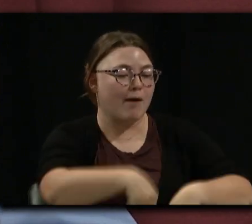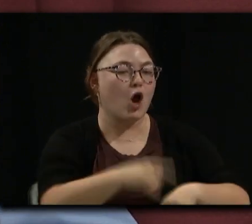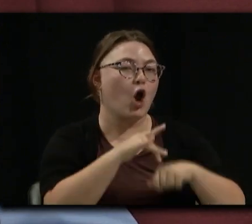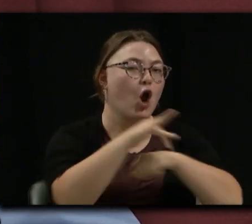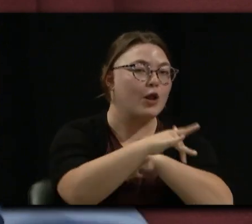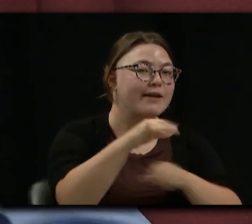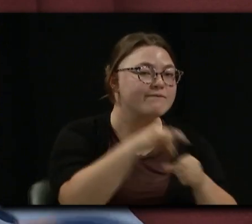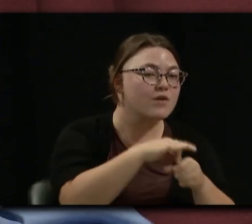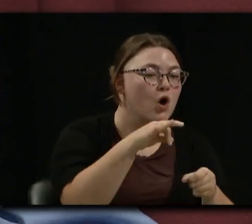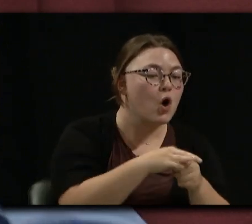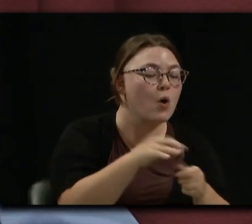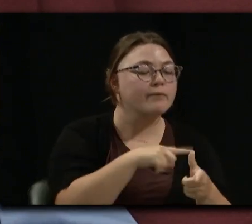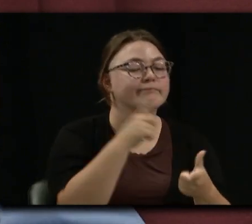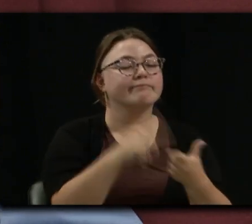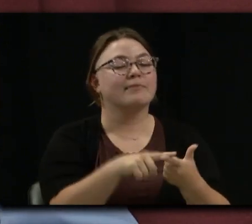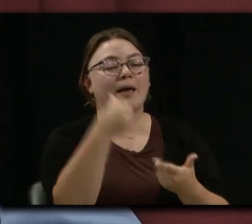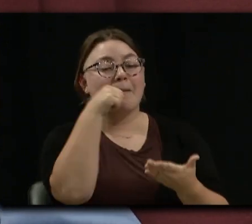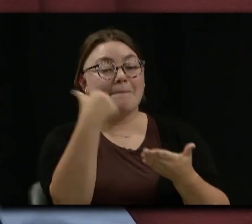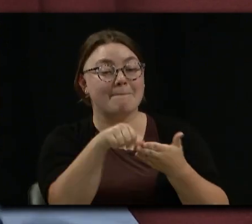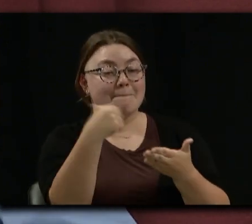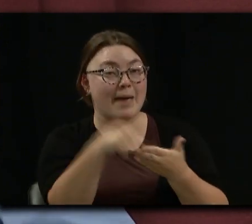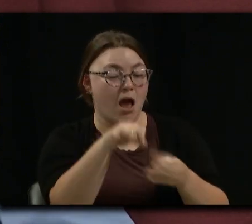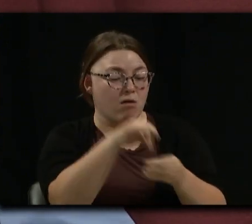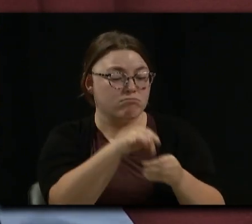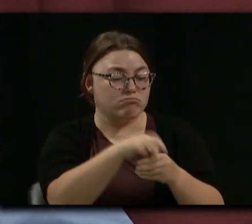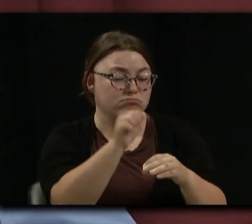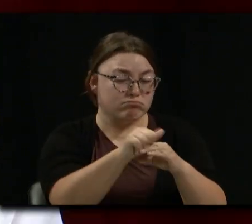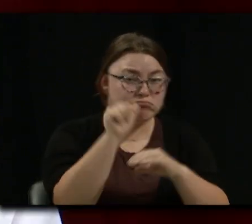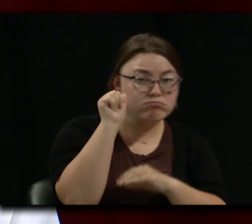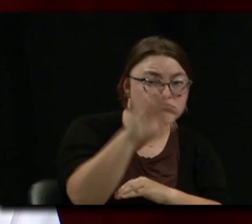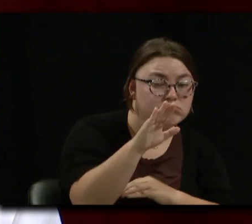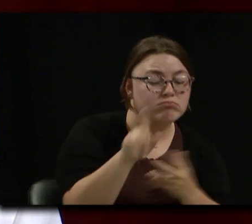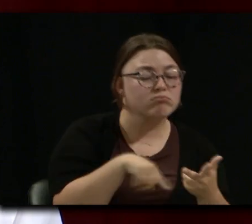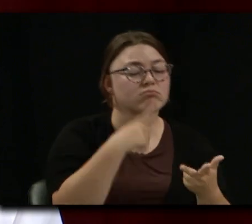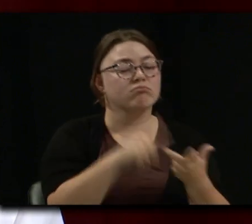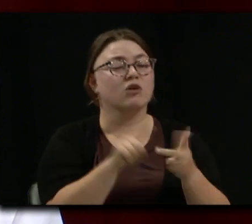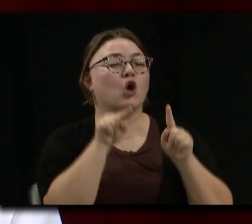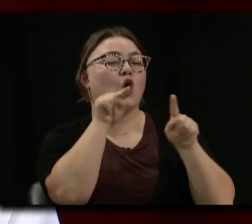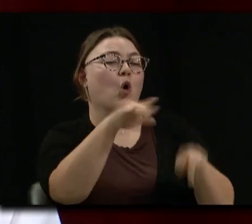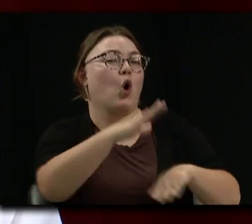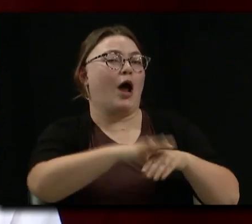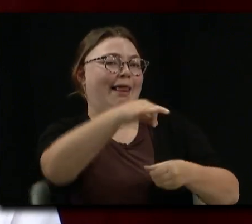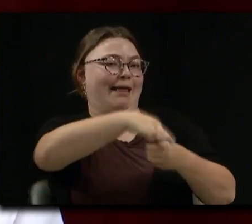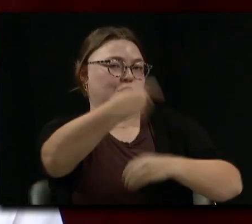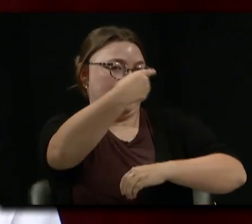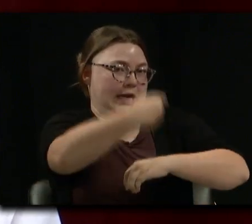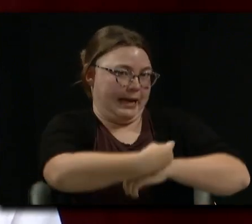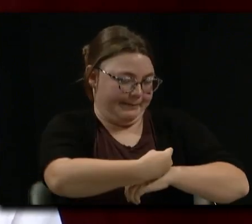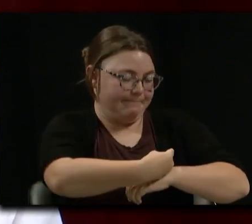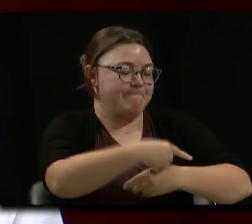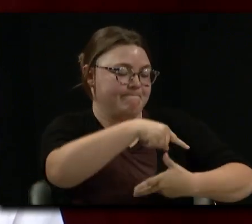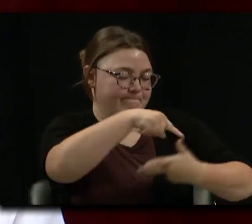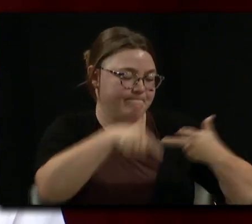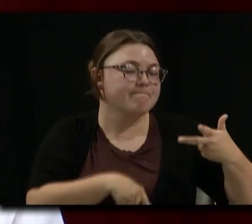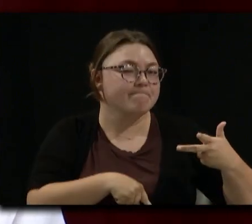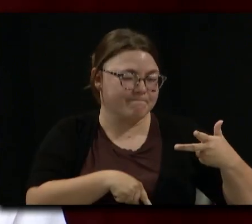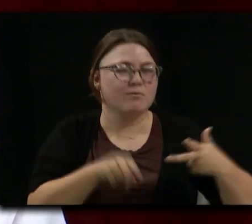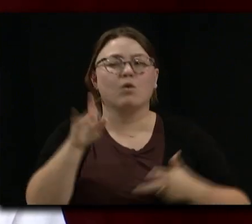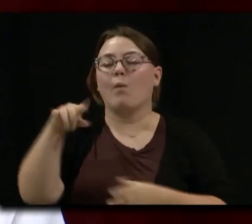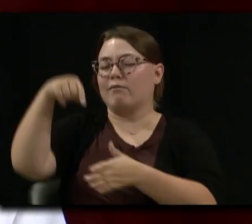absentee mail, or they want to vote on Election Day. Right. And we'll get to that, I hope, a little bit more in a minute. But I wanted to